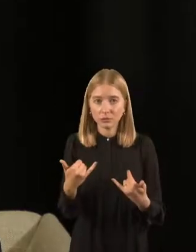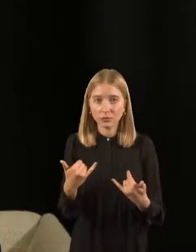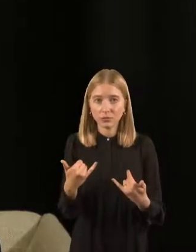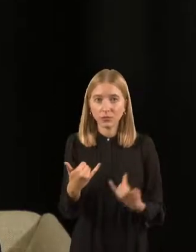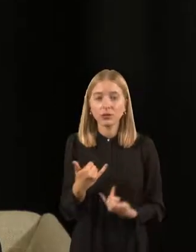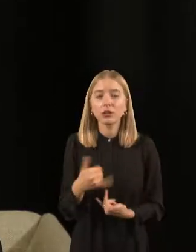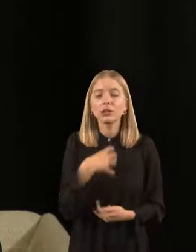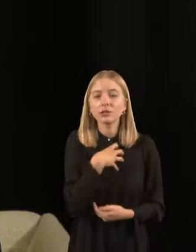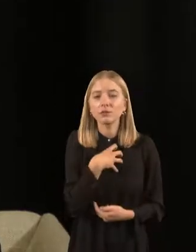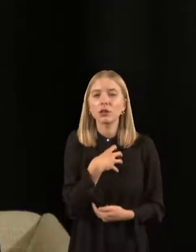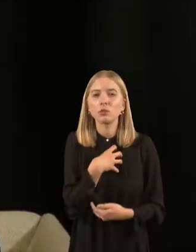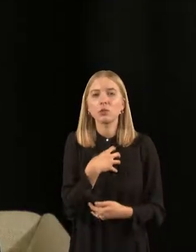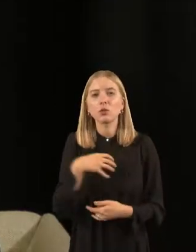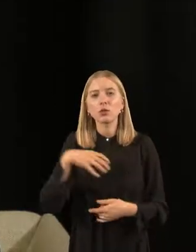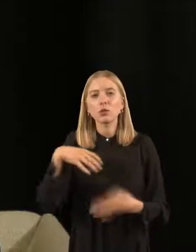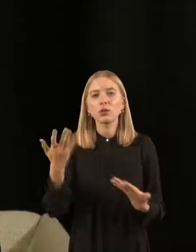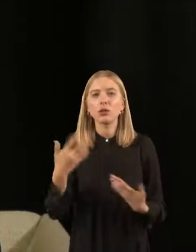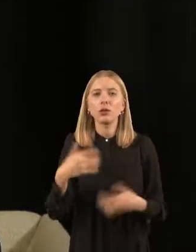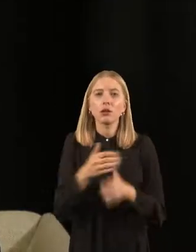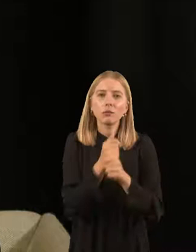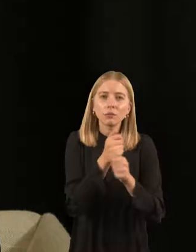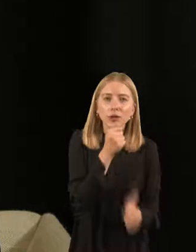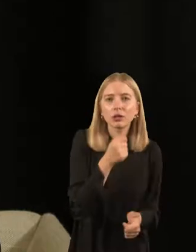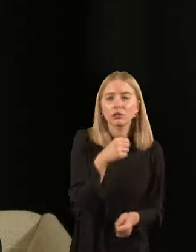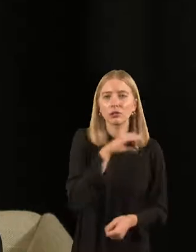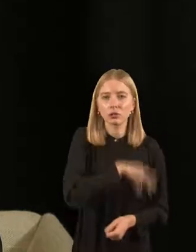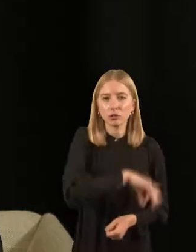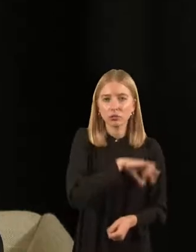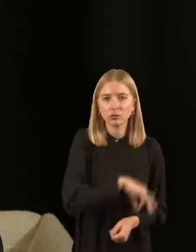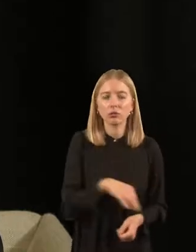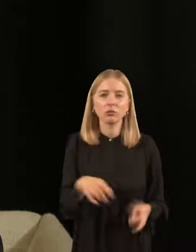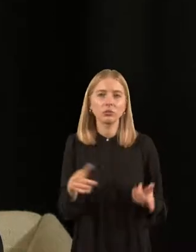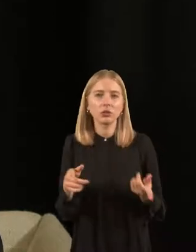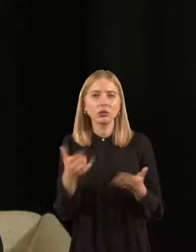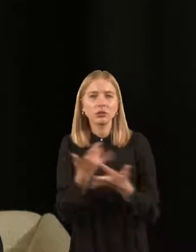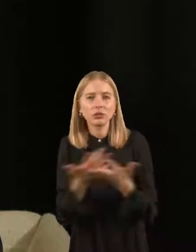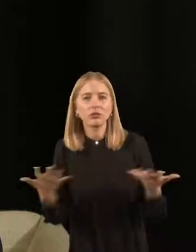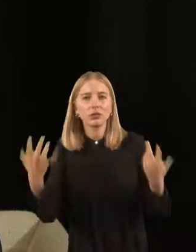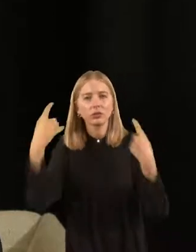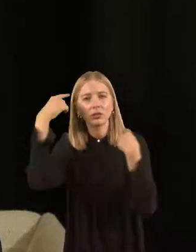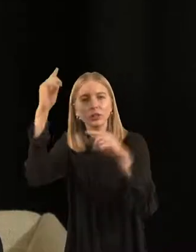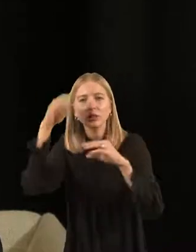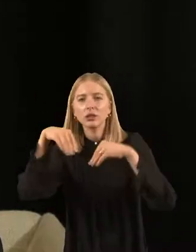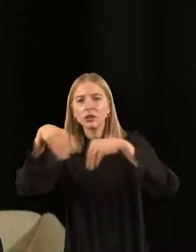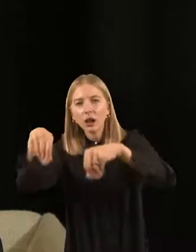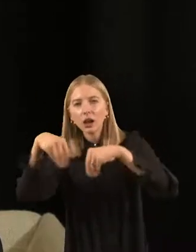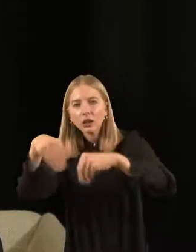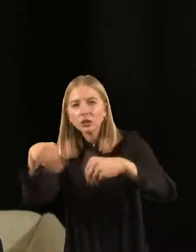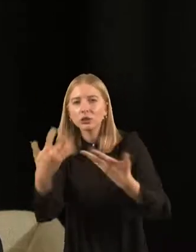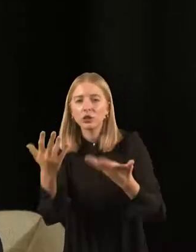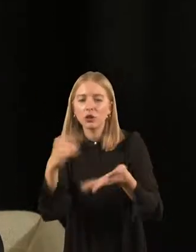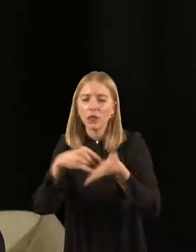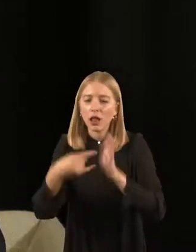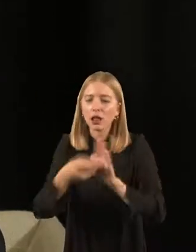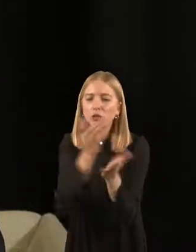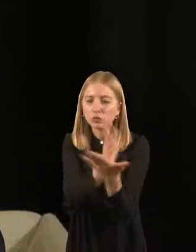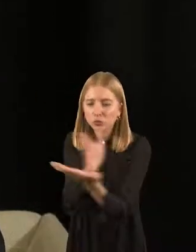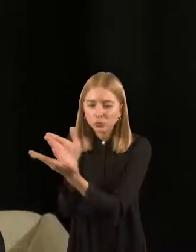Up until now, our focus was on organic fertilizers, the use of